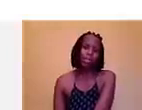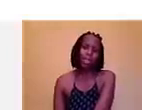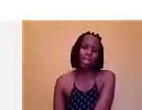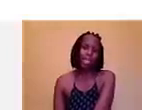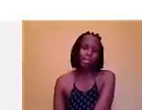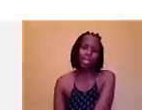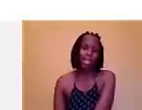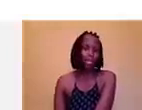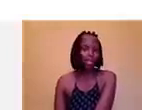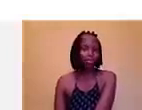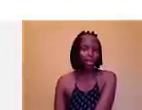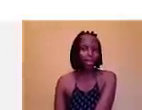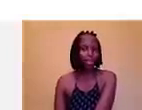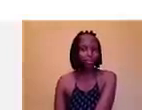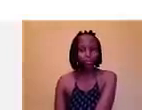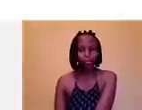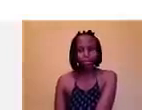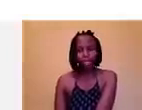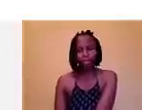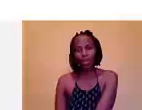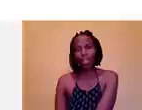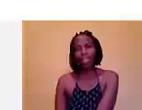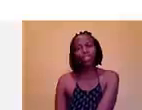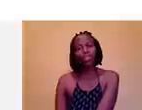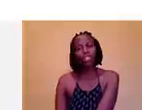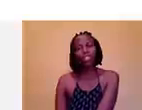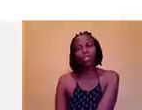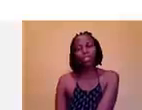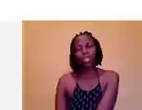by sending me an email at